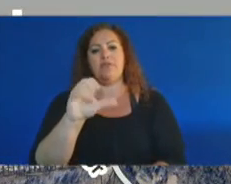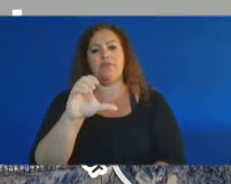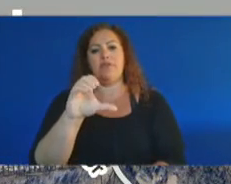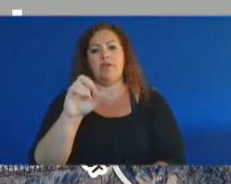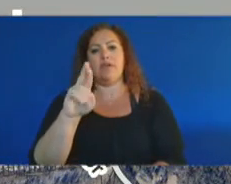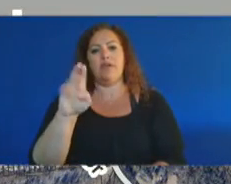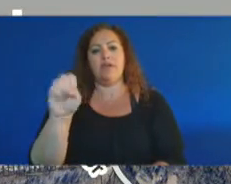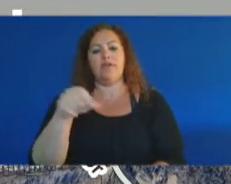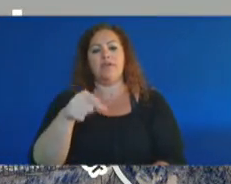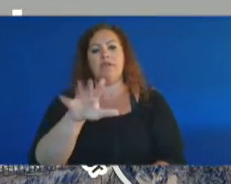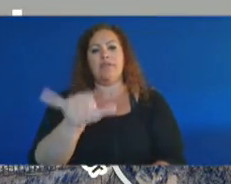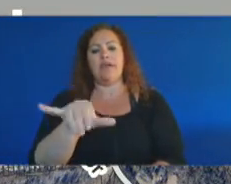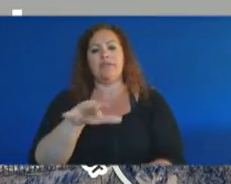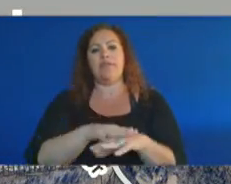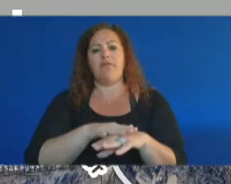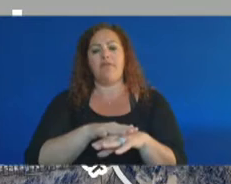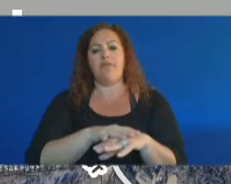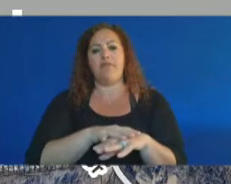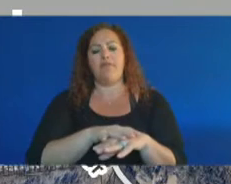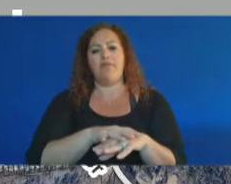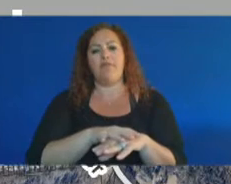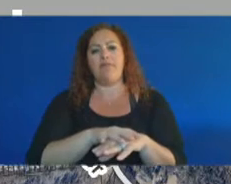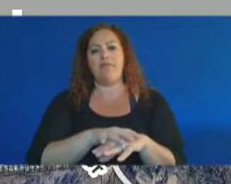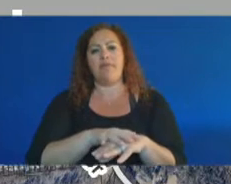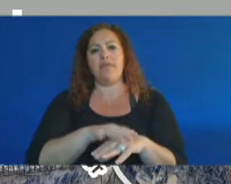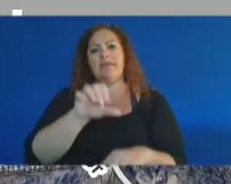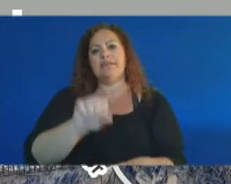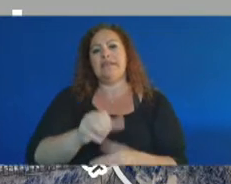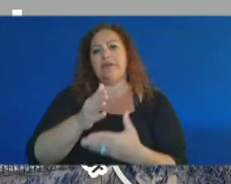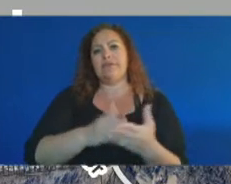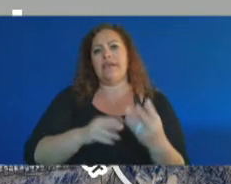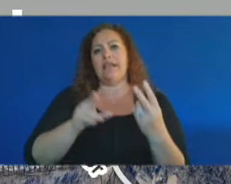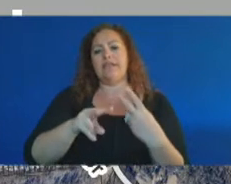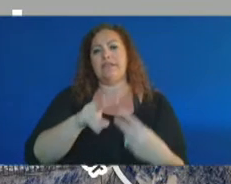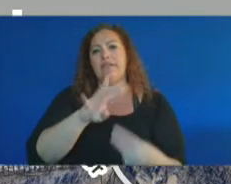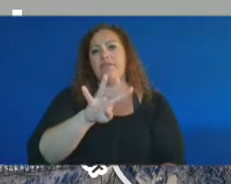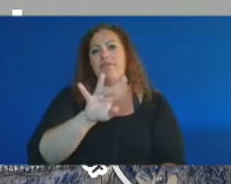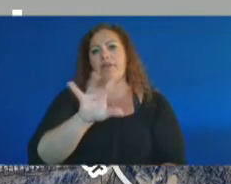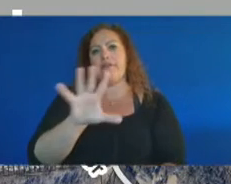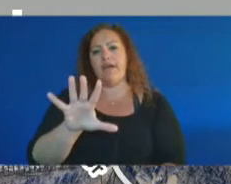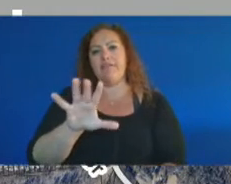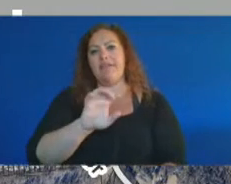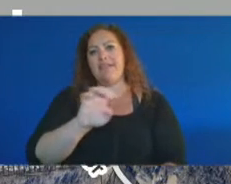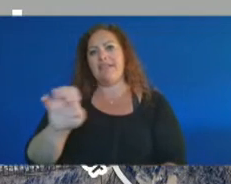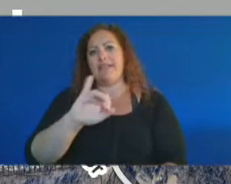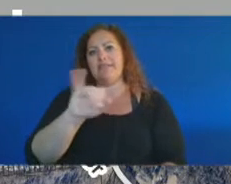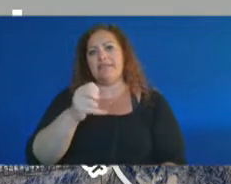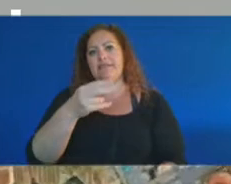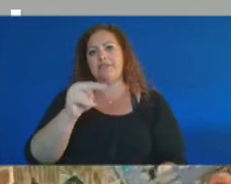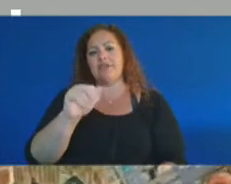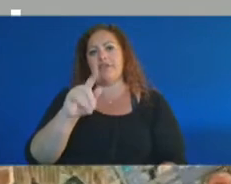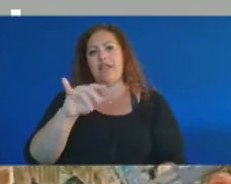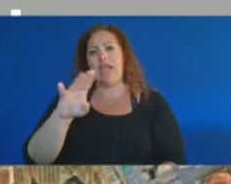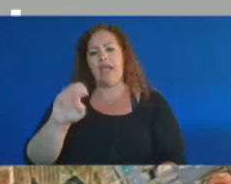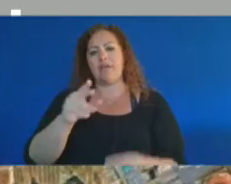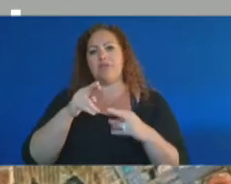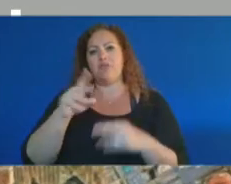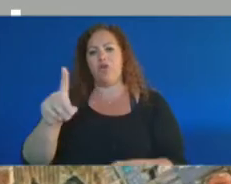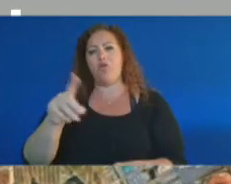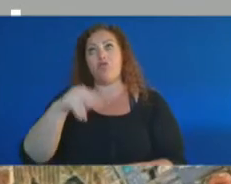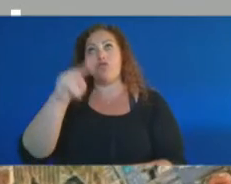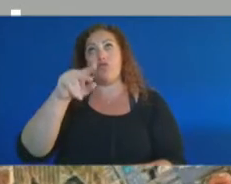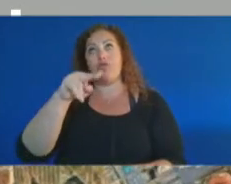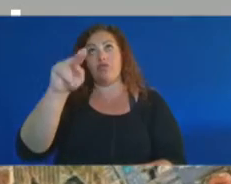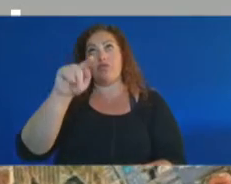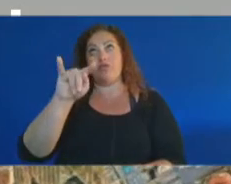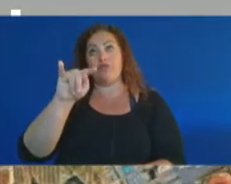located off of U on the south side of Interstate for 5 uh just east of John Adams Road north of North Trion Street really off of